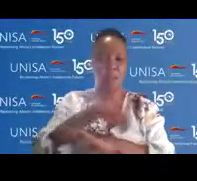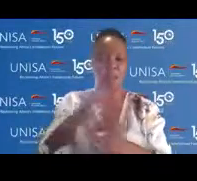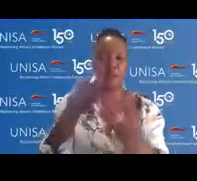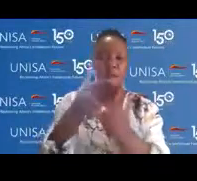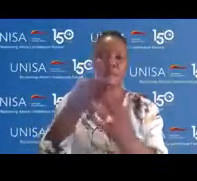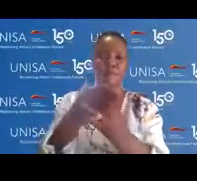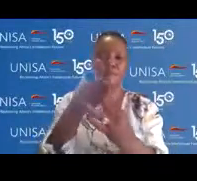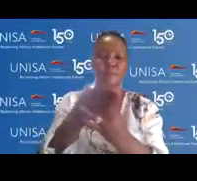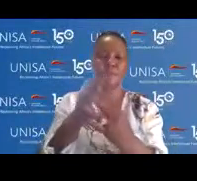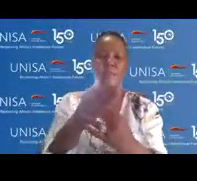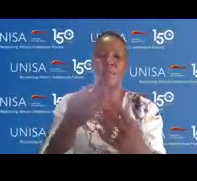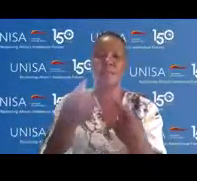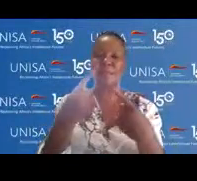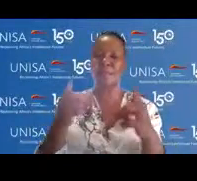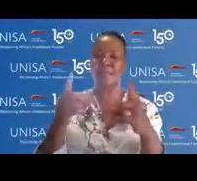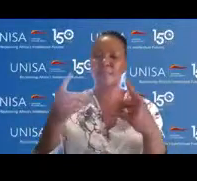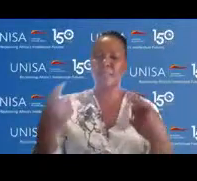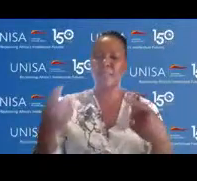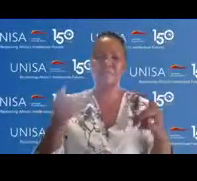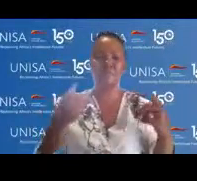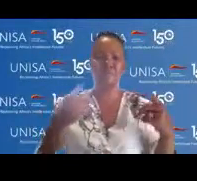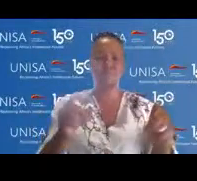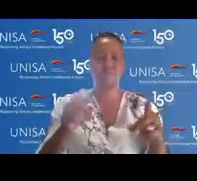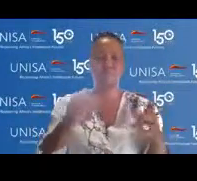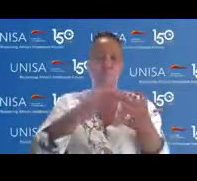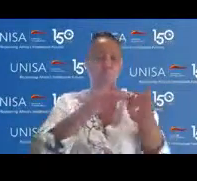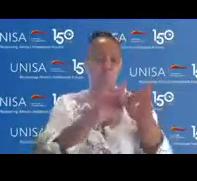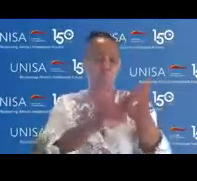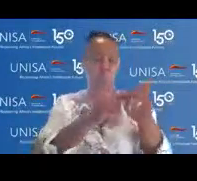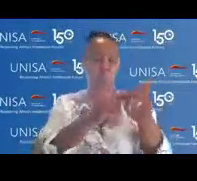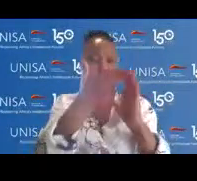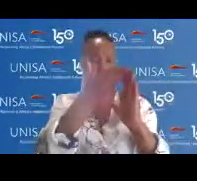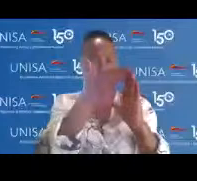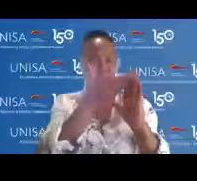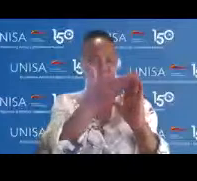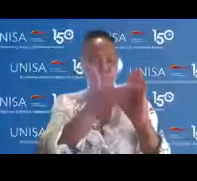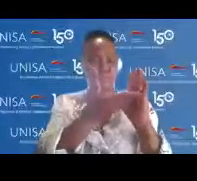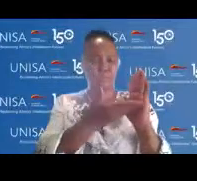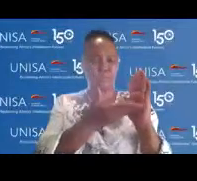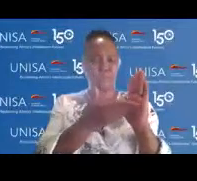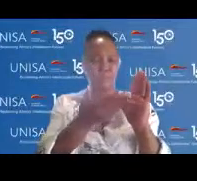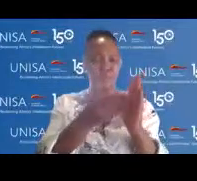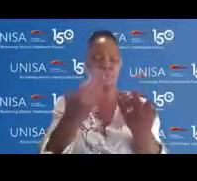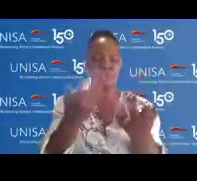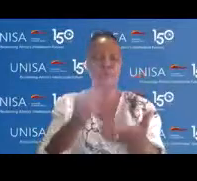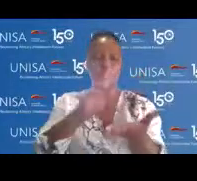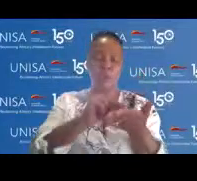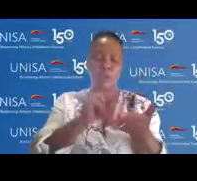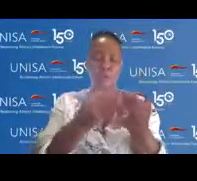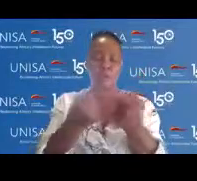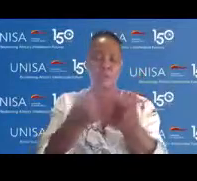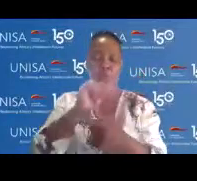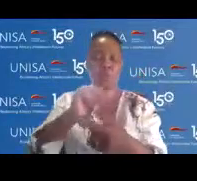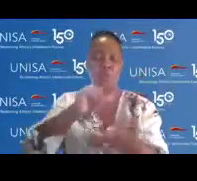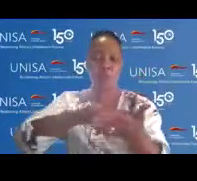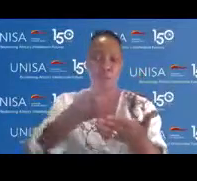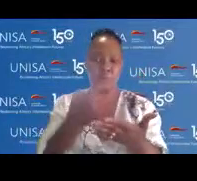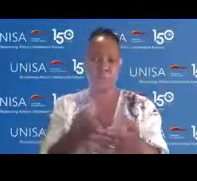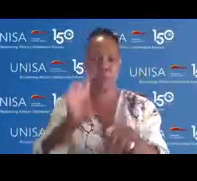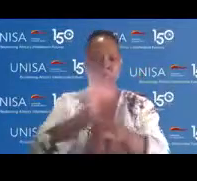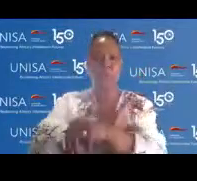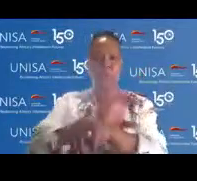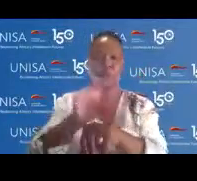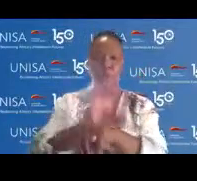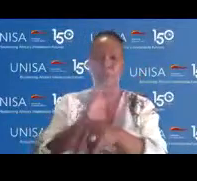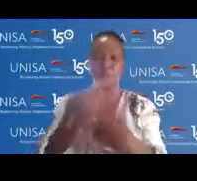various apps. So you'll see, for instance, even if you want to download apps to your laptop or desktop, you don't need to pay for it. It already comes